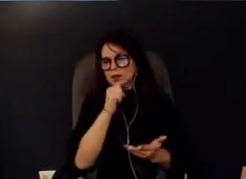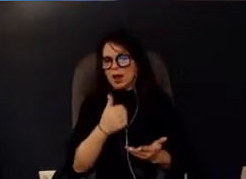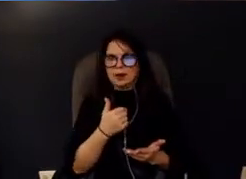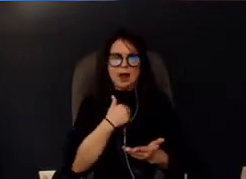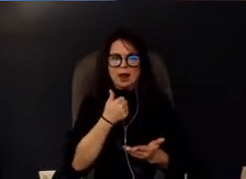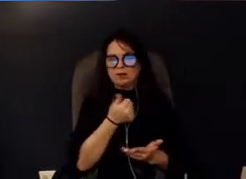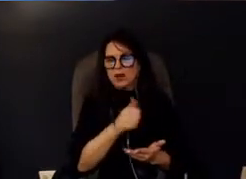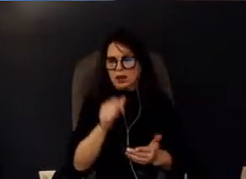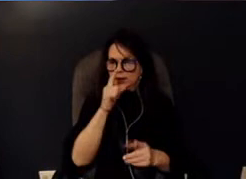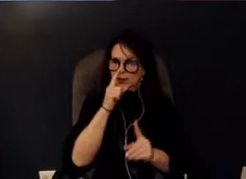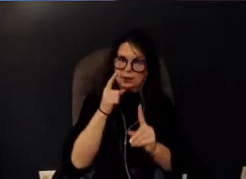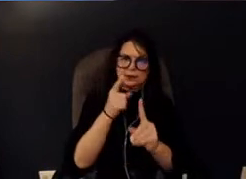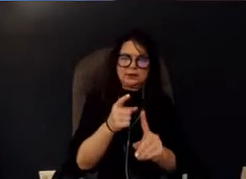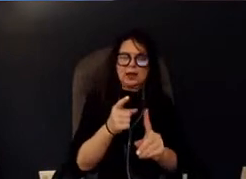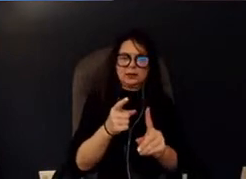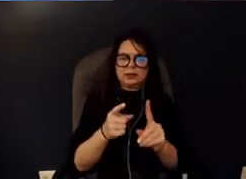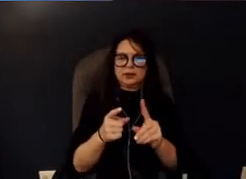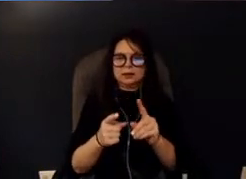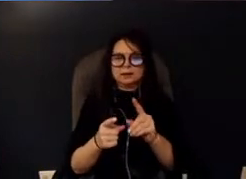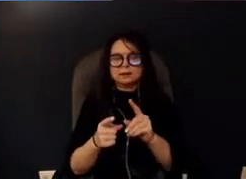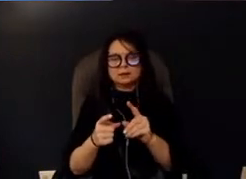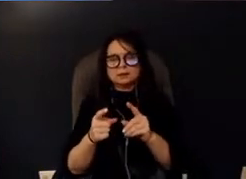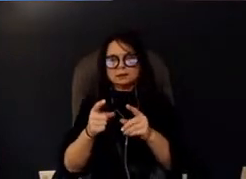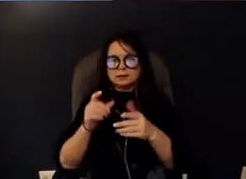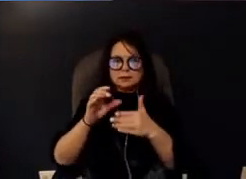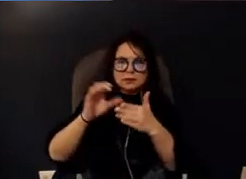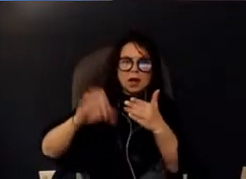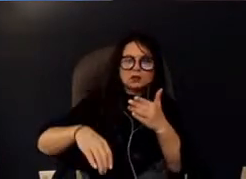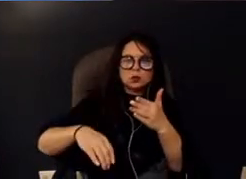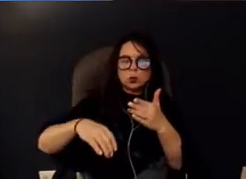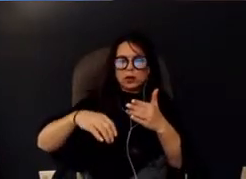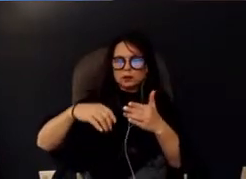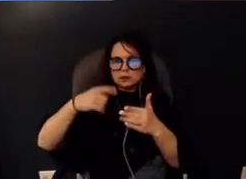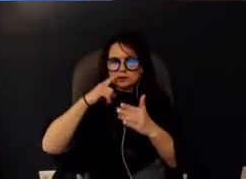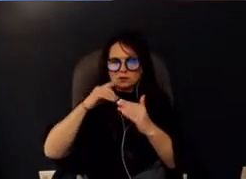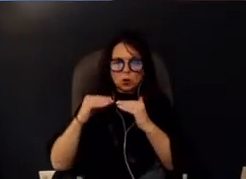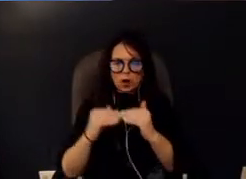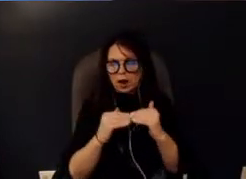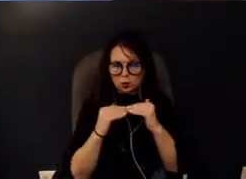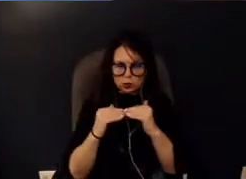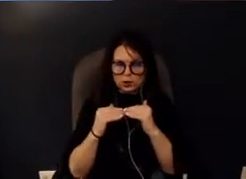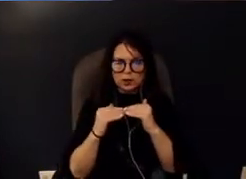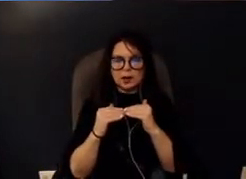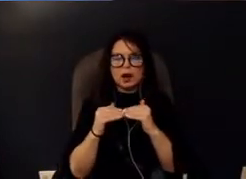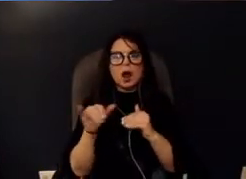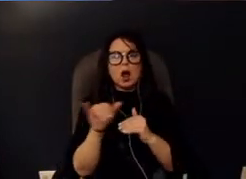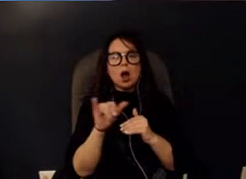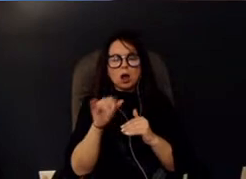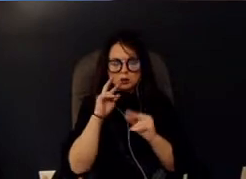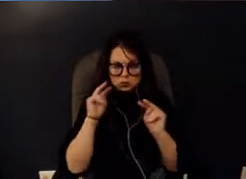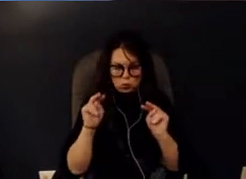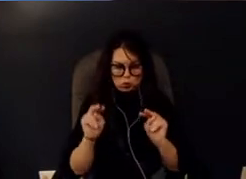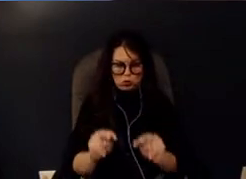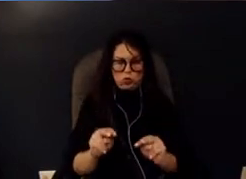larger conversation and perhaps look at where this work actually belongs within the city